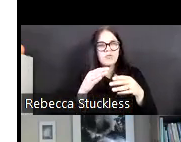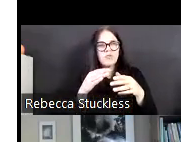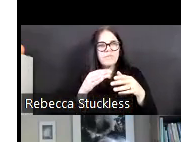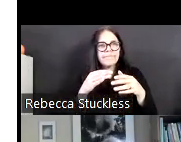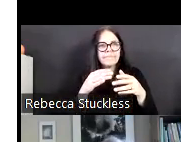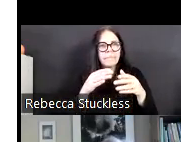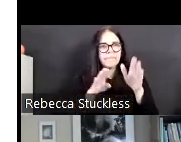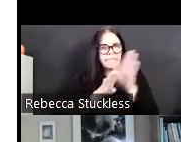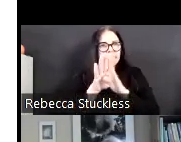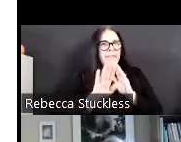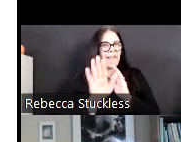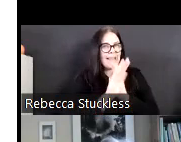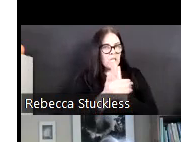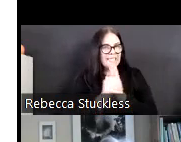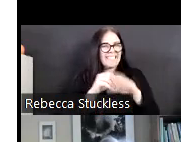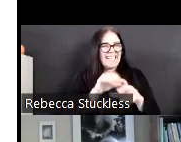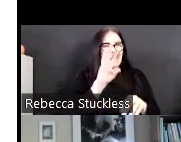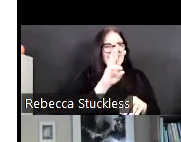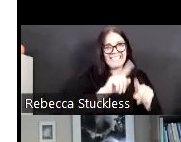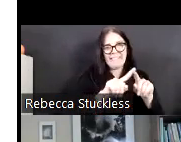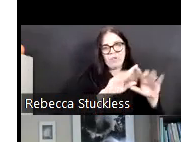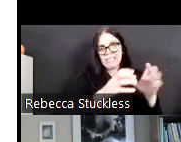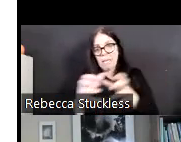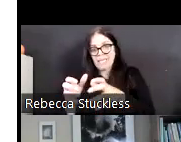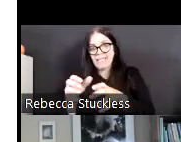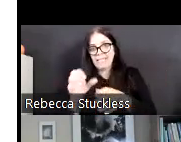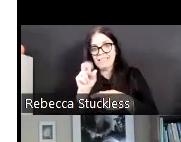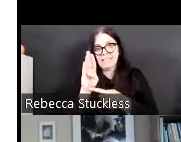6 subtest areas. Next.